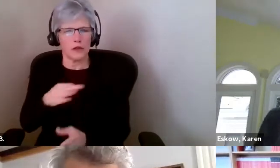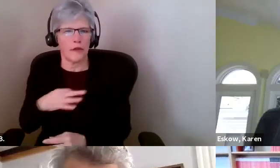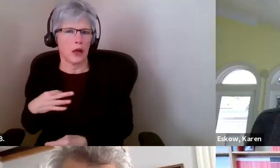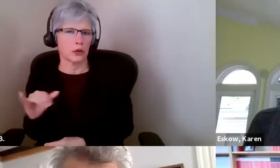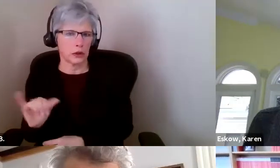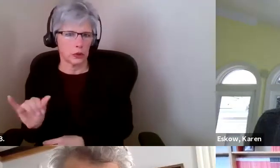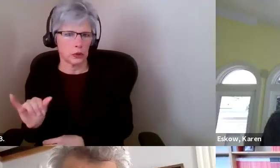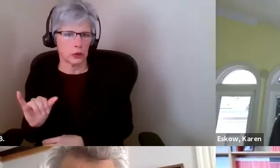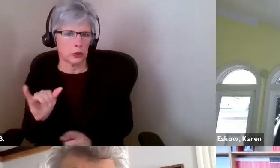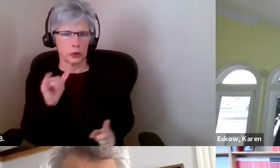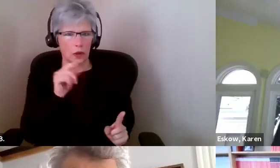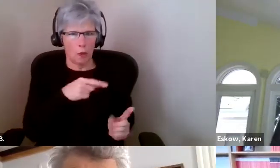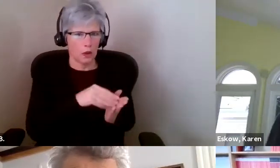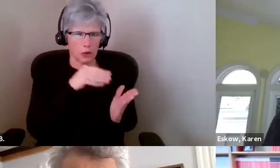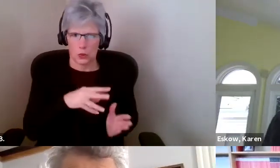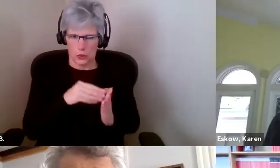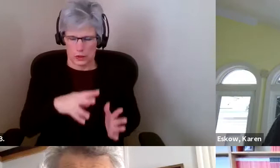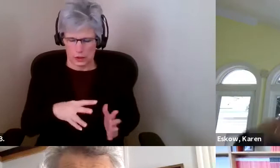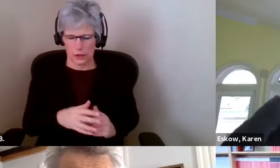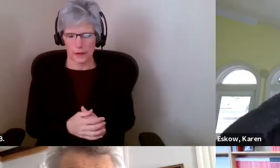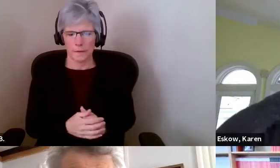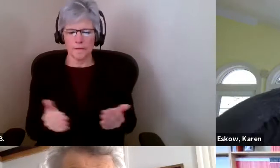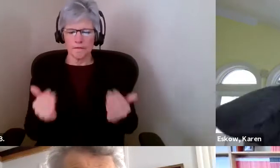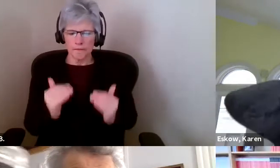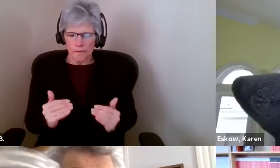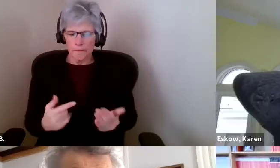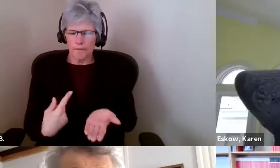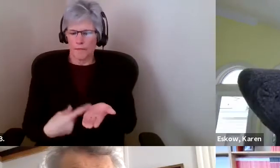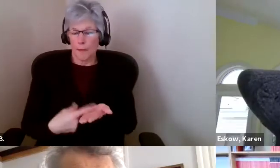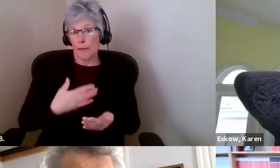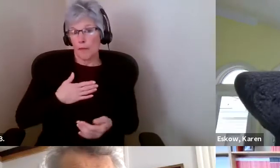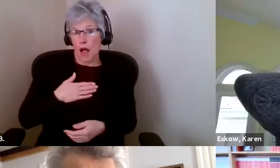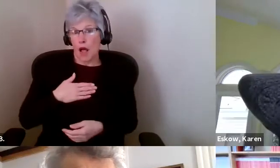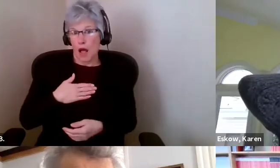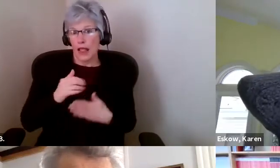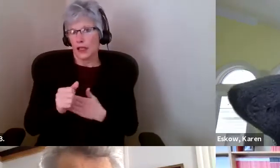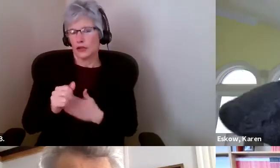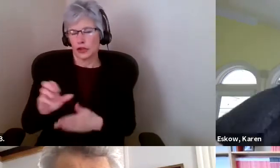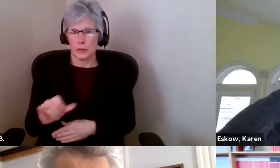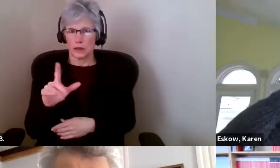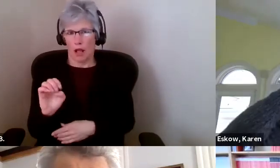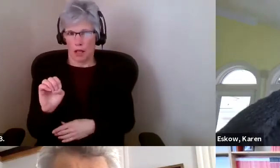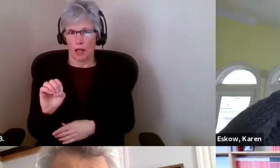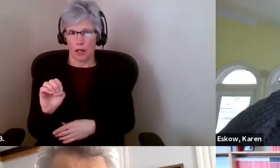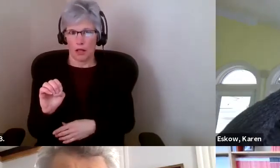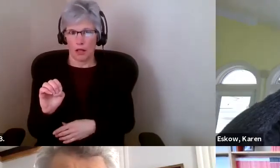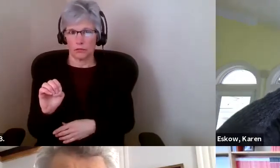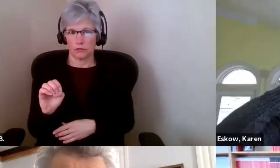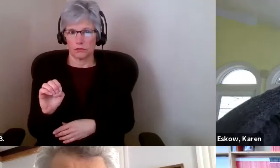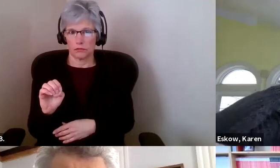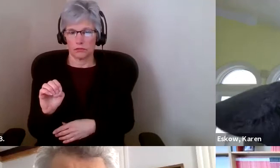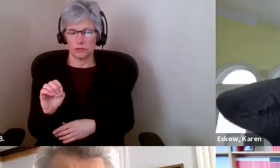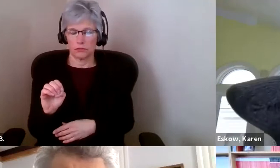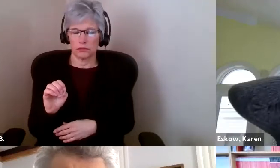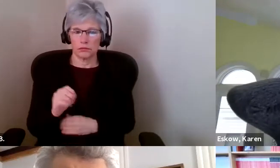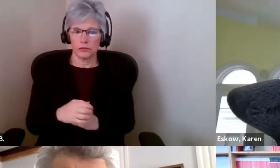the students. And then I talked about my style of leadership, which by now you should have gathered that